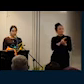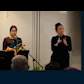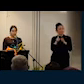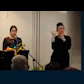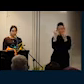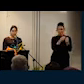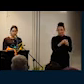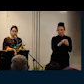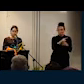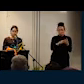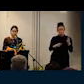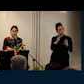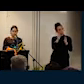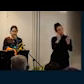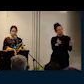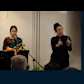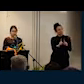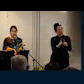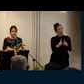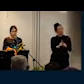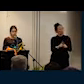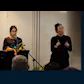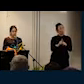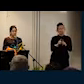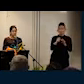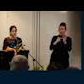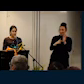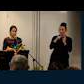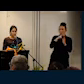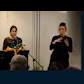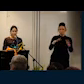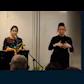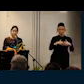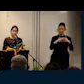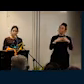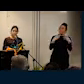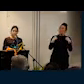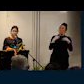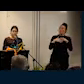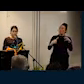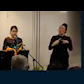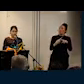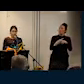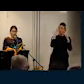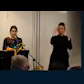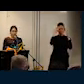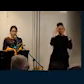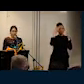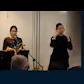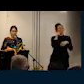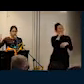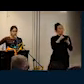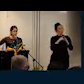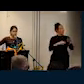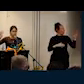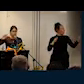also joined by Pat and Rita, who are the founders of Neural Knitworks, which started over 10 years ago as a mindfulness project. They're just at